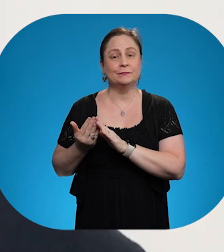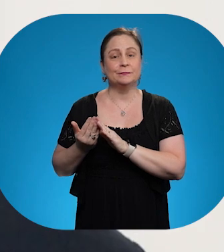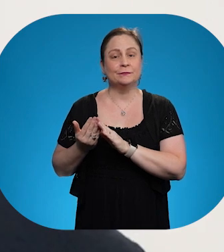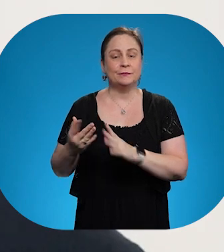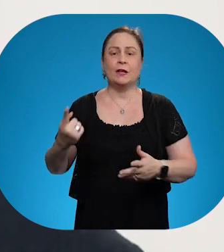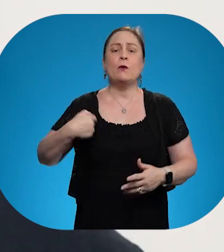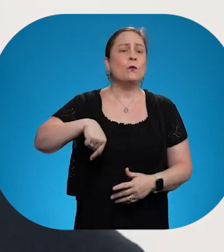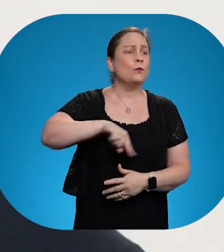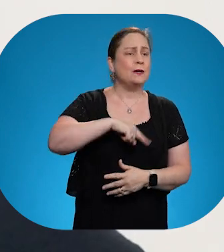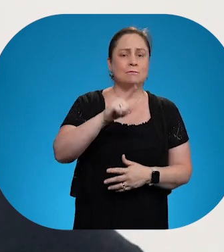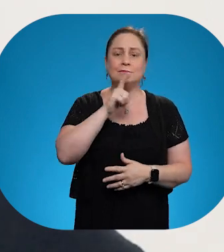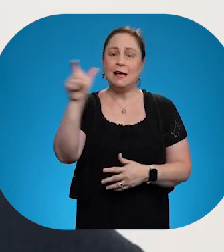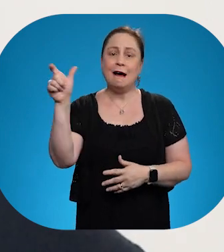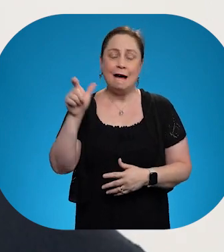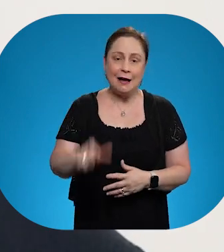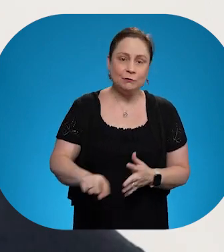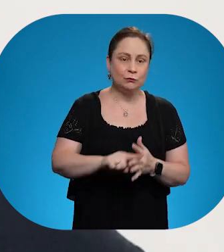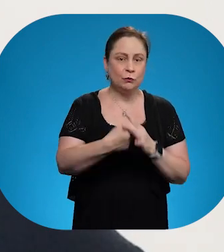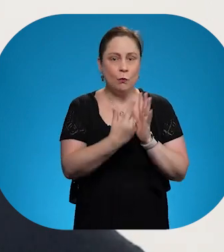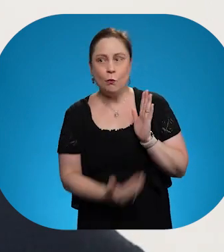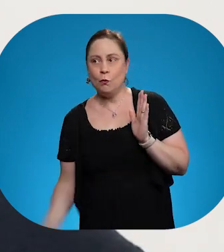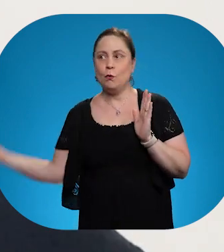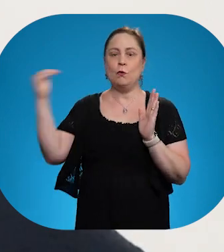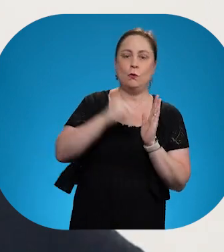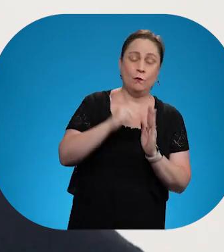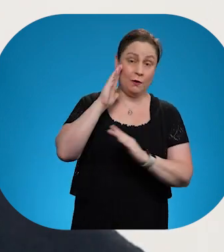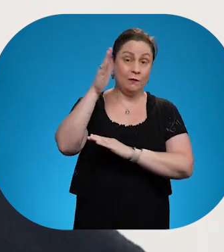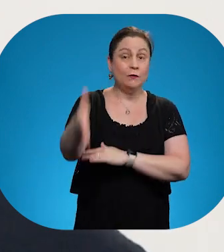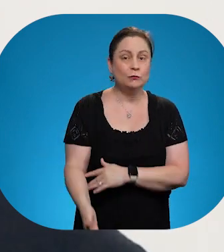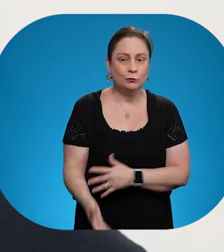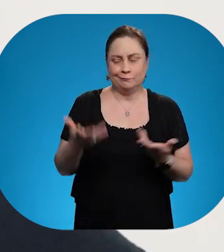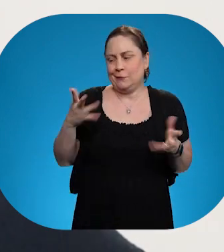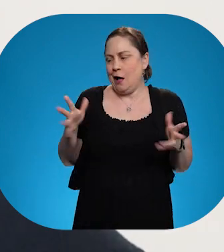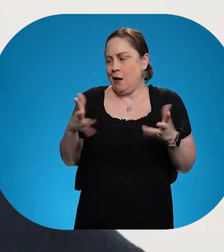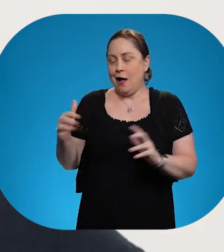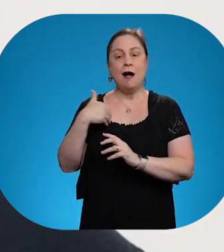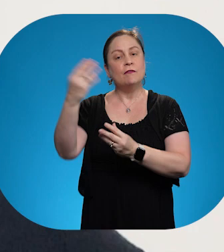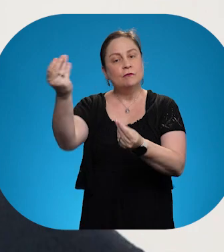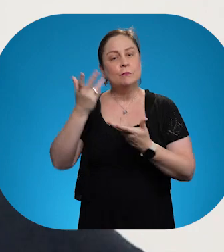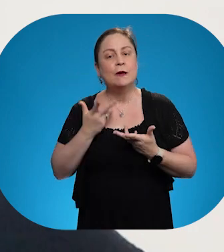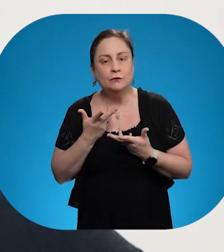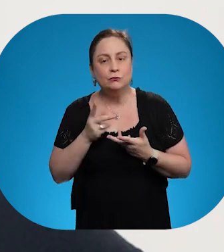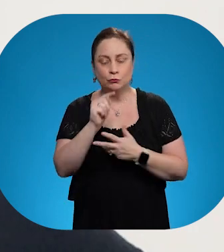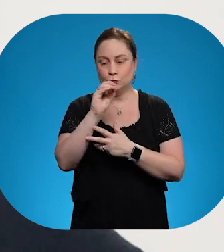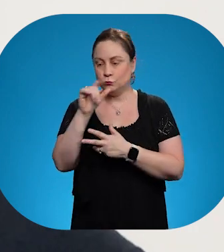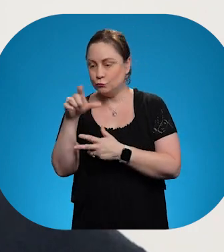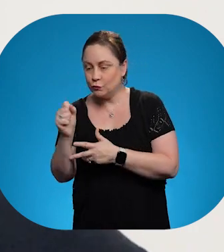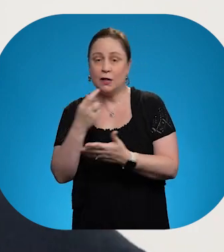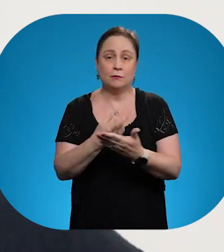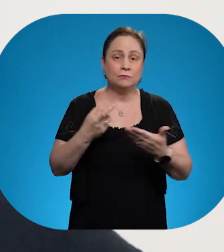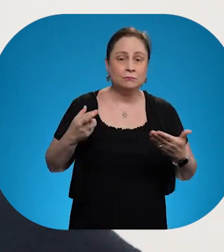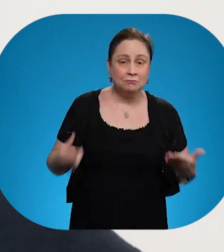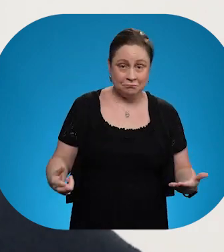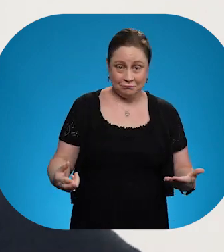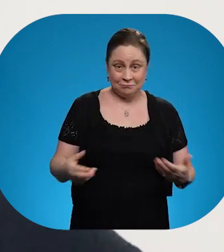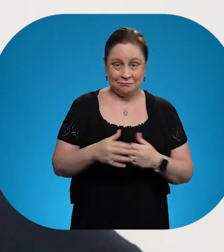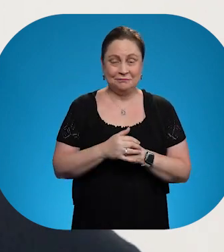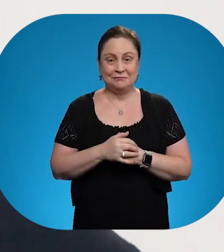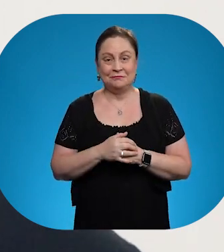To make it so that we don't have to reinvent the wheel in the future, that you'll have all the information and tools and resources you